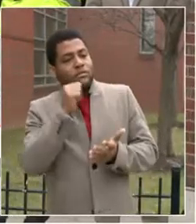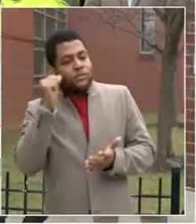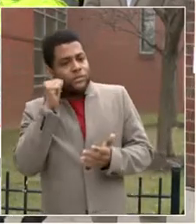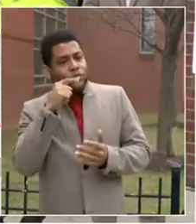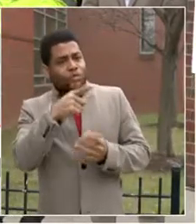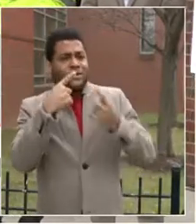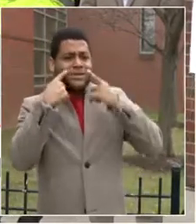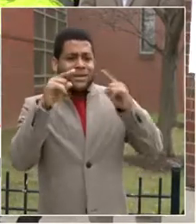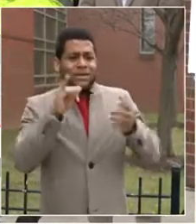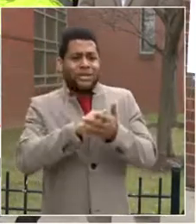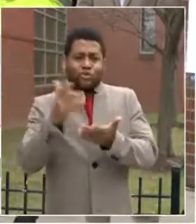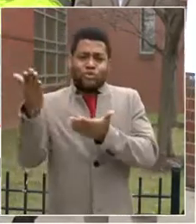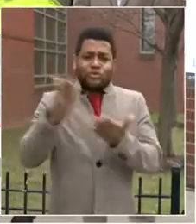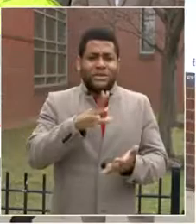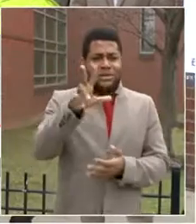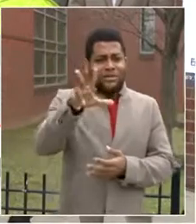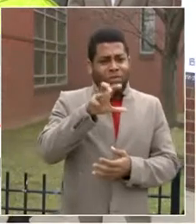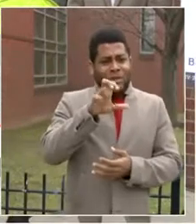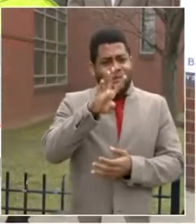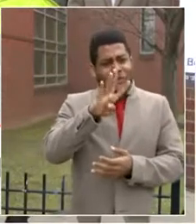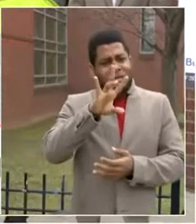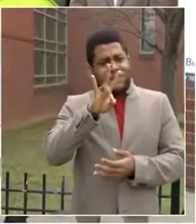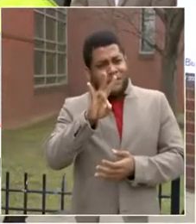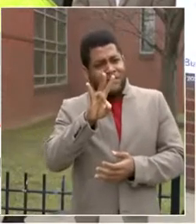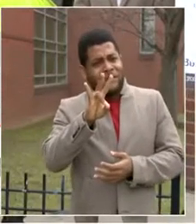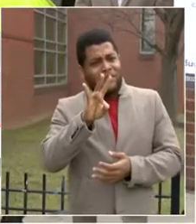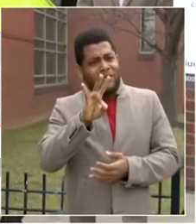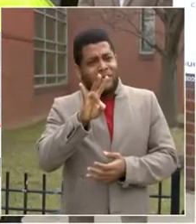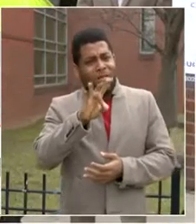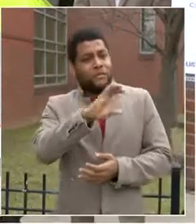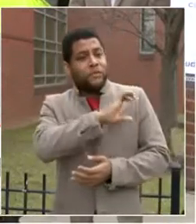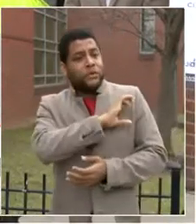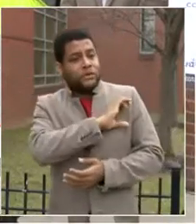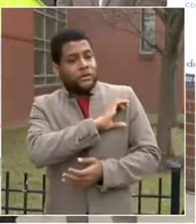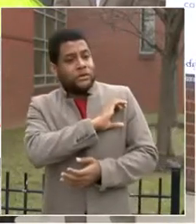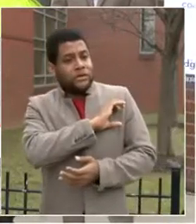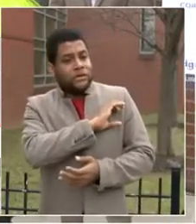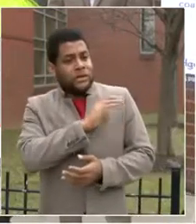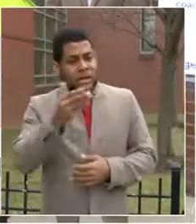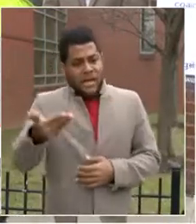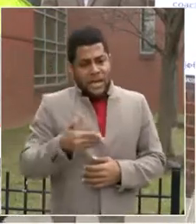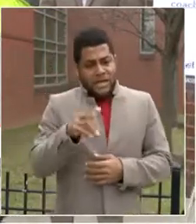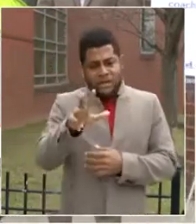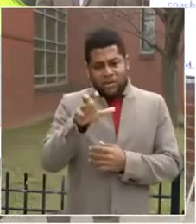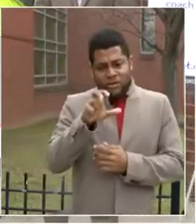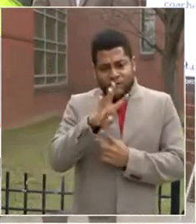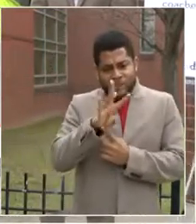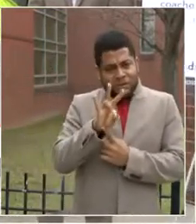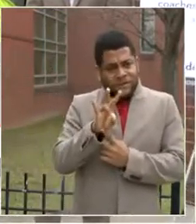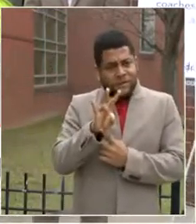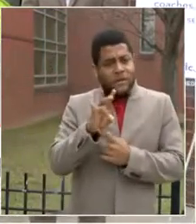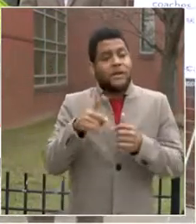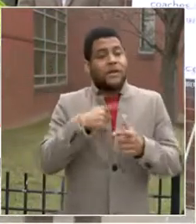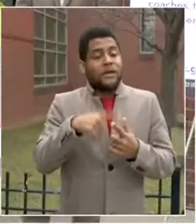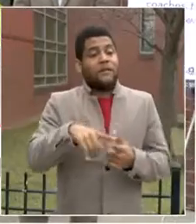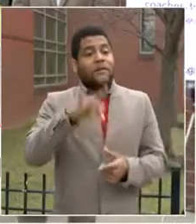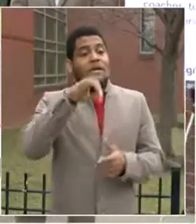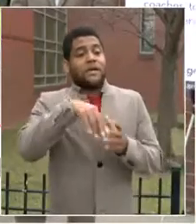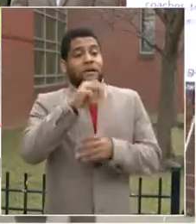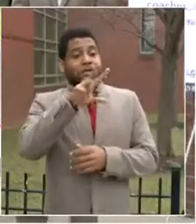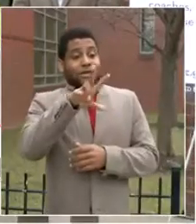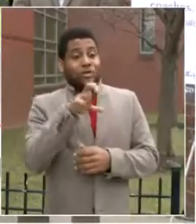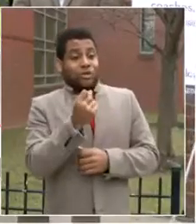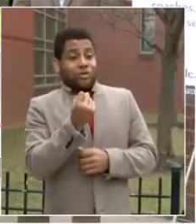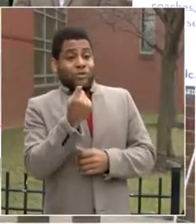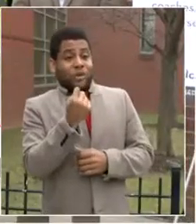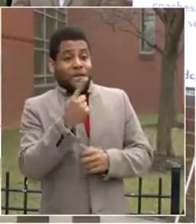guess, 347 police officers. You were hiring 347, and then you found out that 311 were retiring, so it just